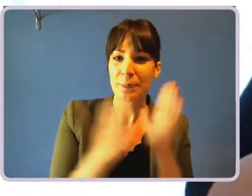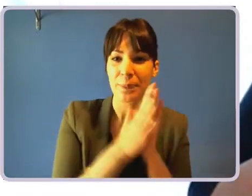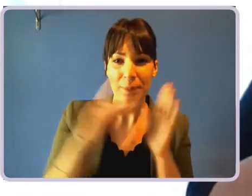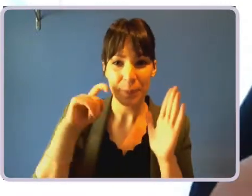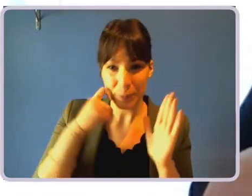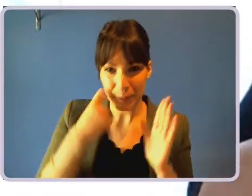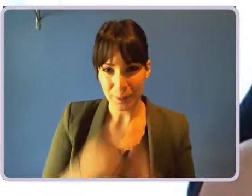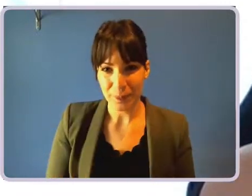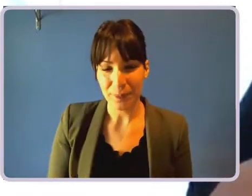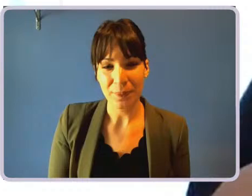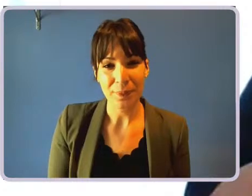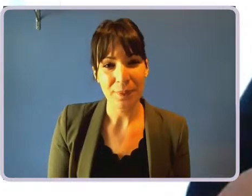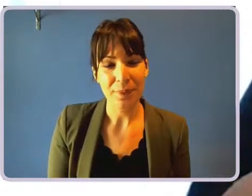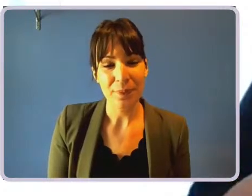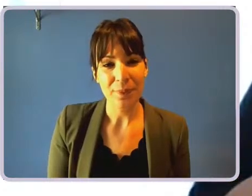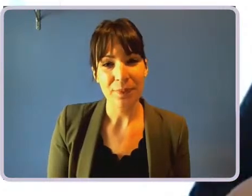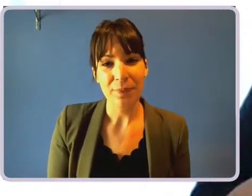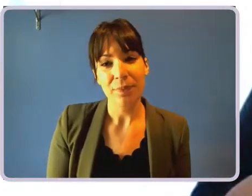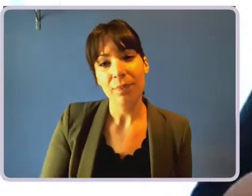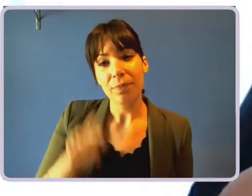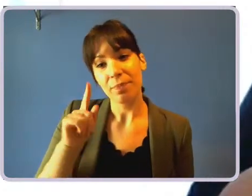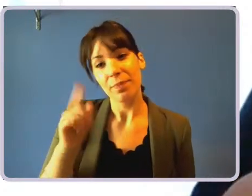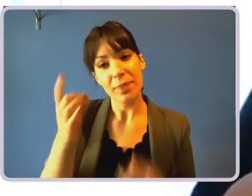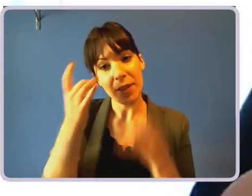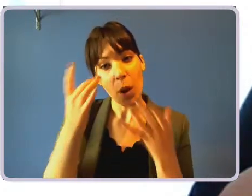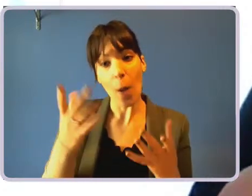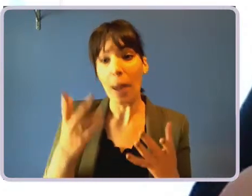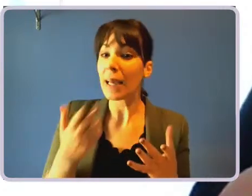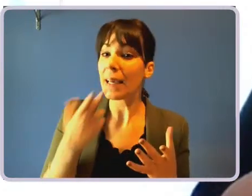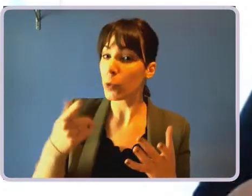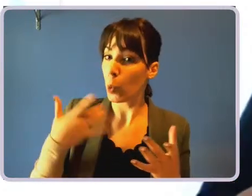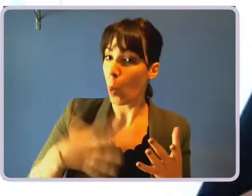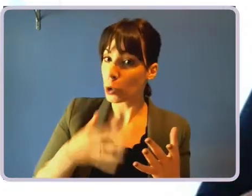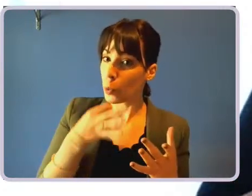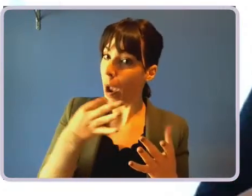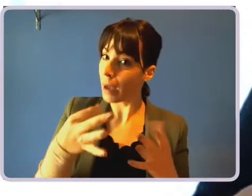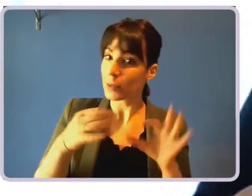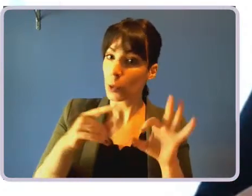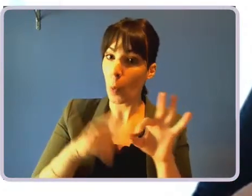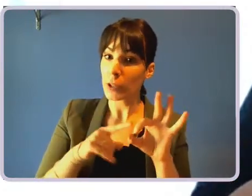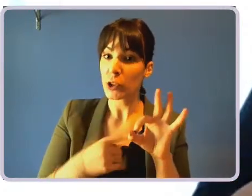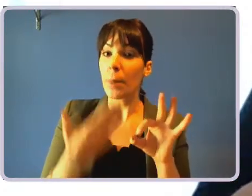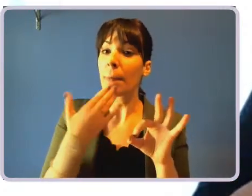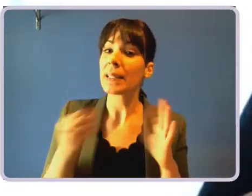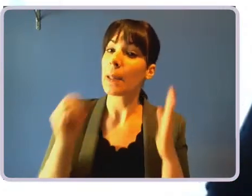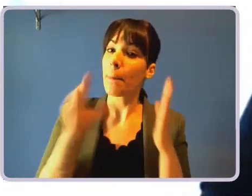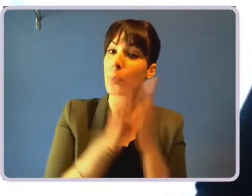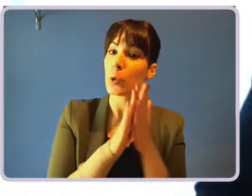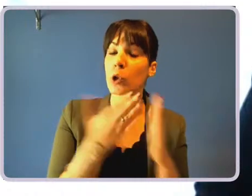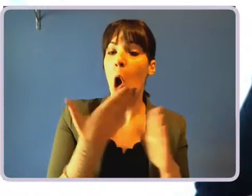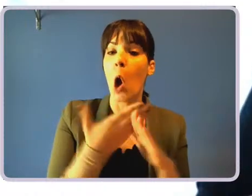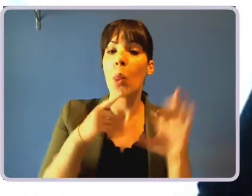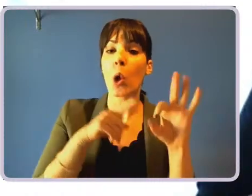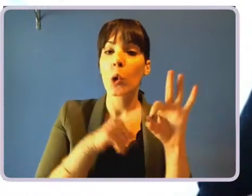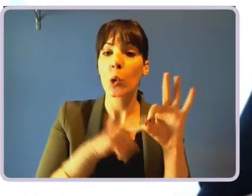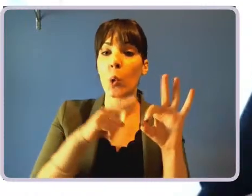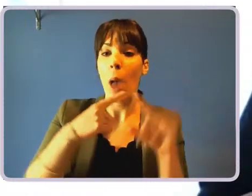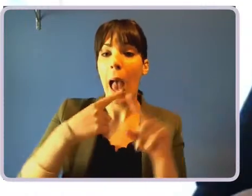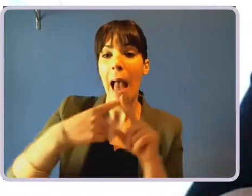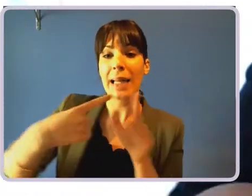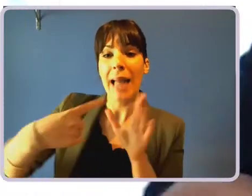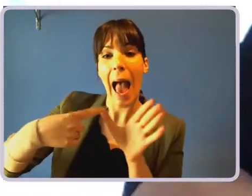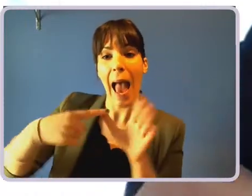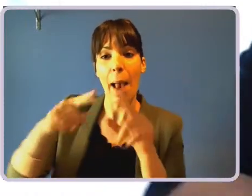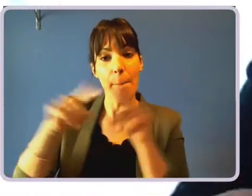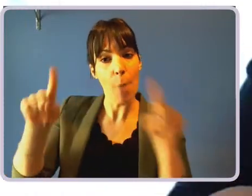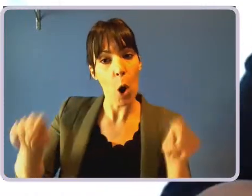a word that if you would like to ask questions, please put it in the Q&A box in Zoom, not in the chat box, so that I can make